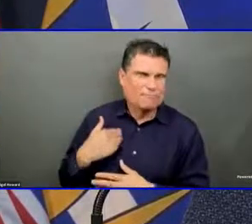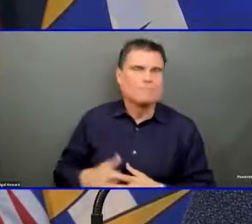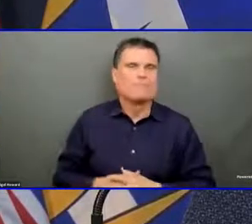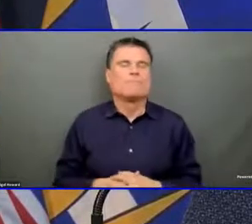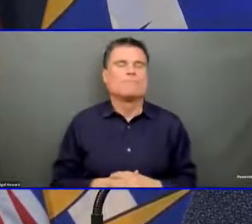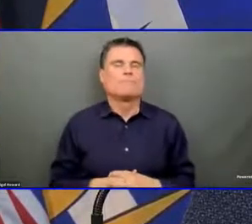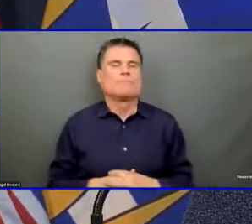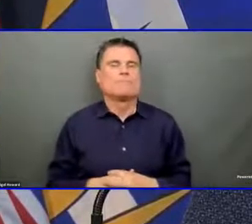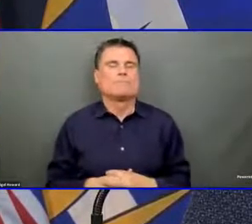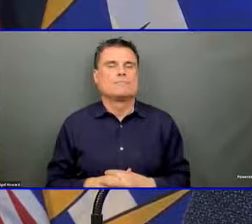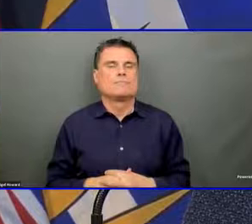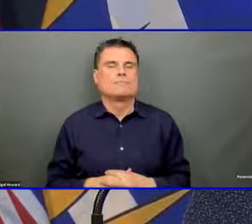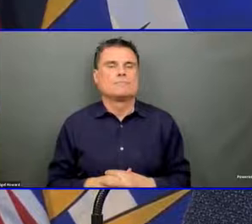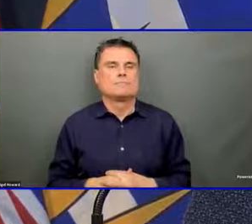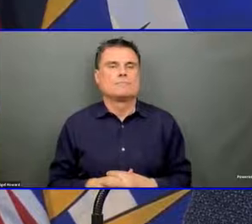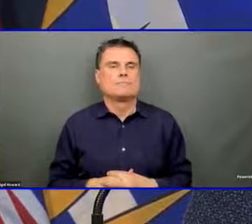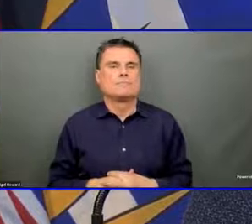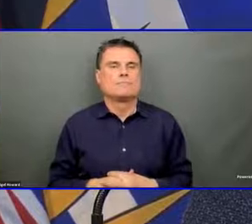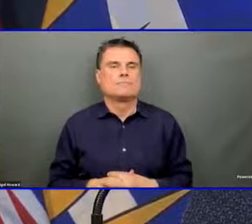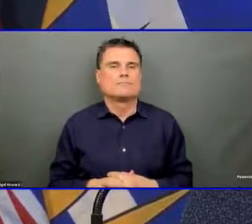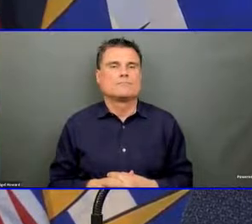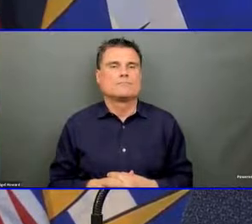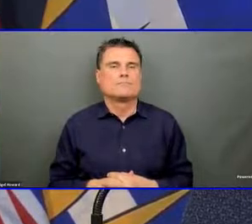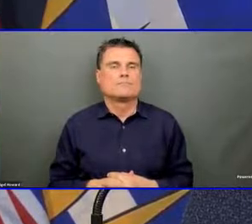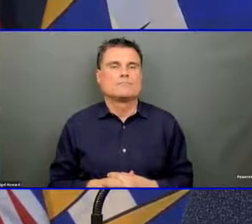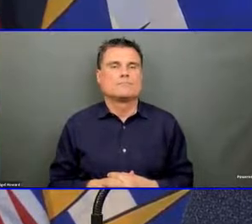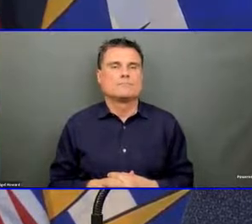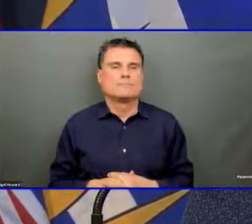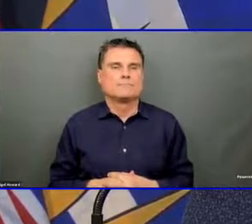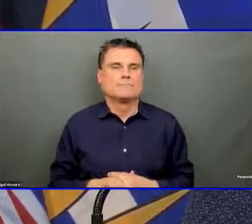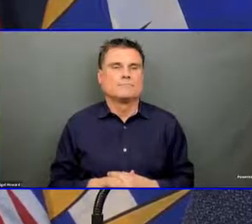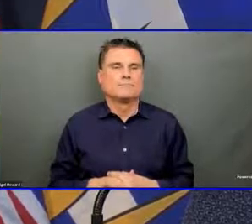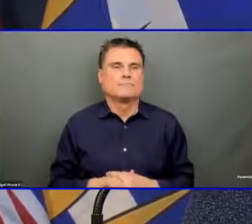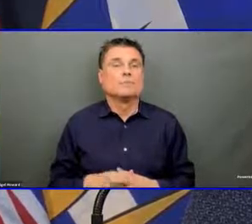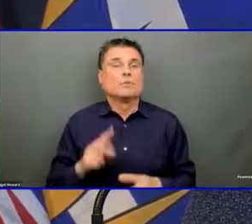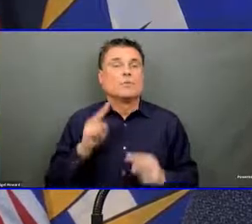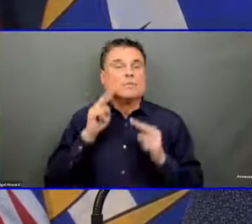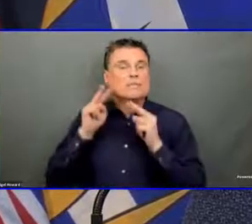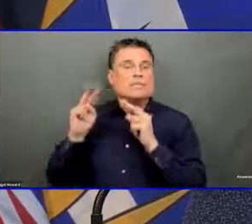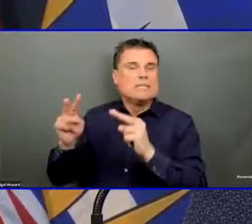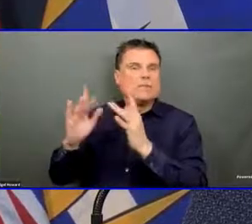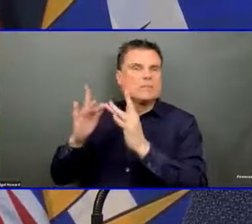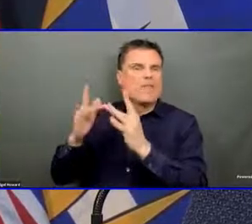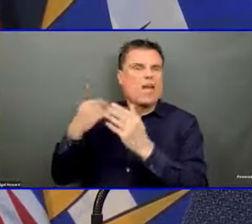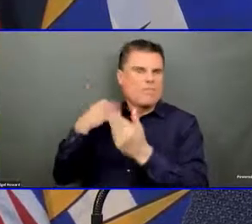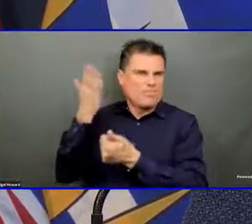gov.bc.ca/COVID restrictions. And for information about the province's orders and pandemic supports, visit